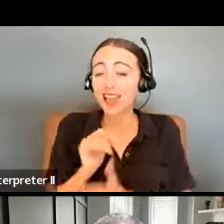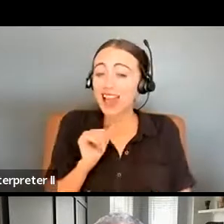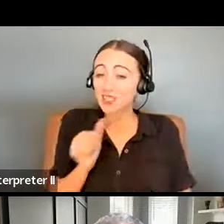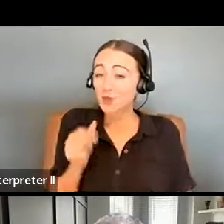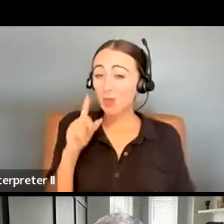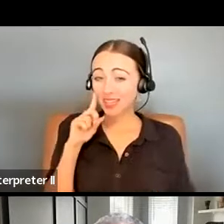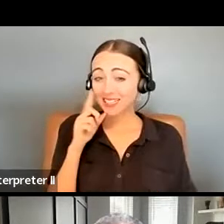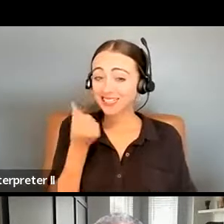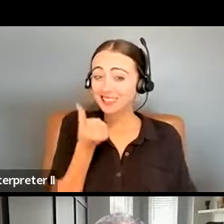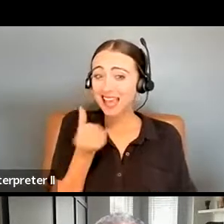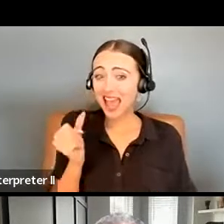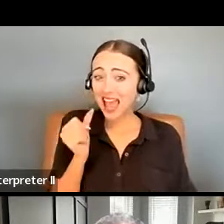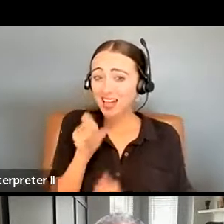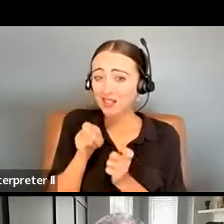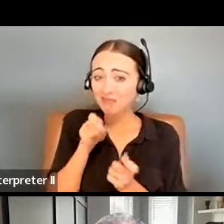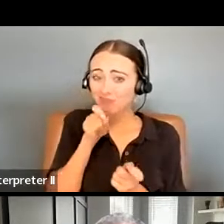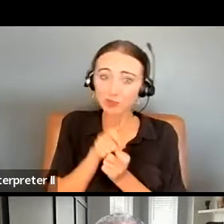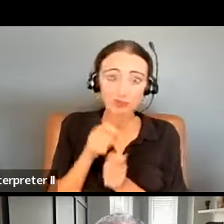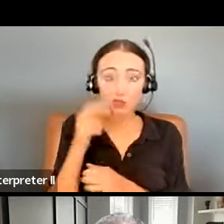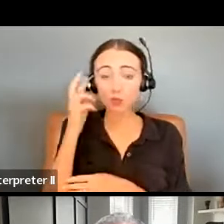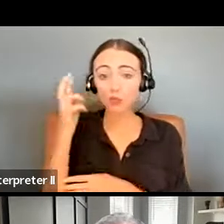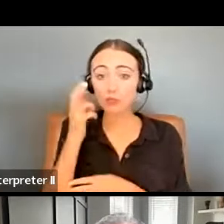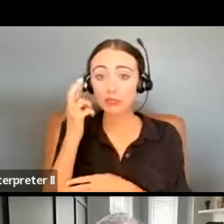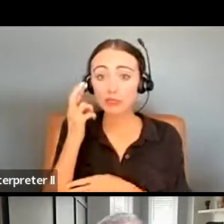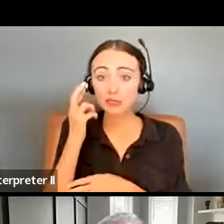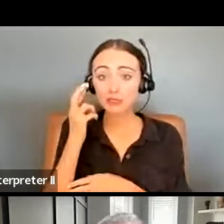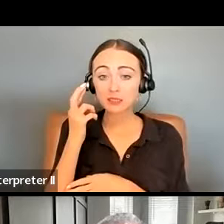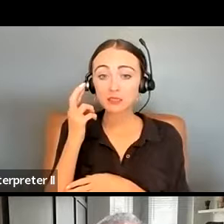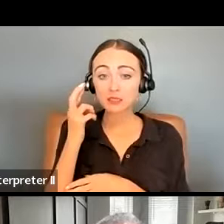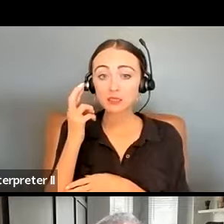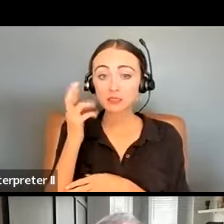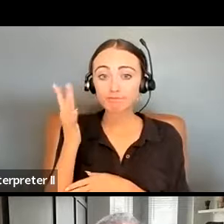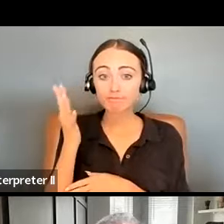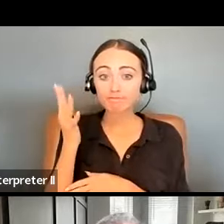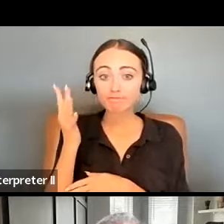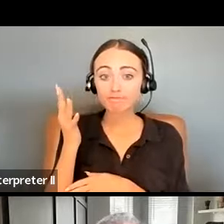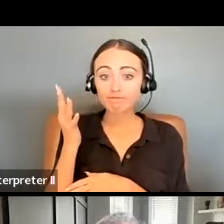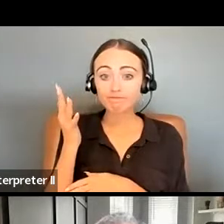there's any particular reason to,